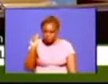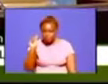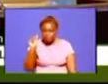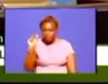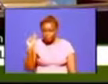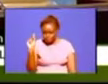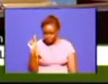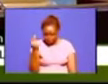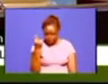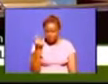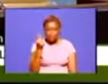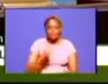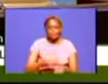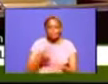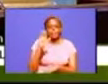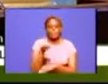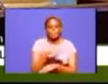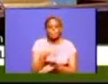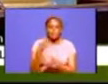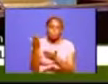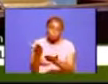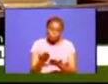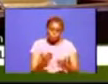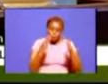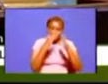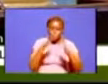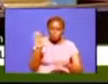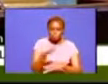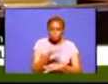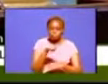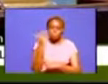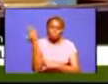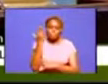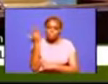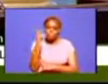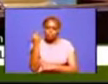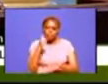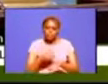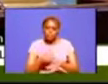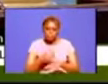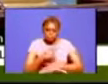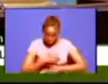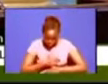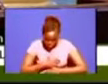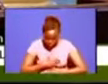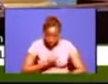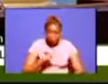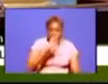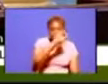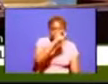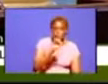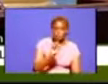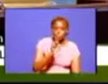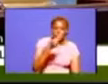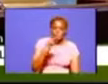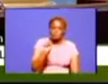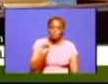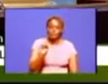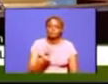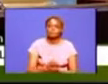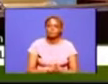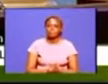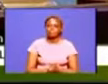address to the House. You are most welcome to the House, thank you. The Honourable John. Thank you, Mr. Speaker.